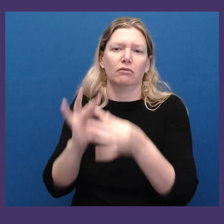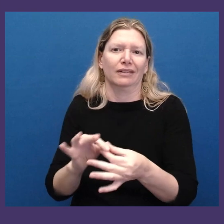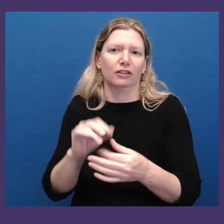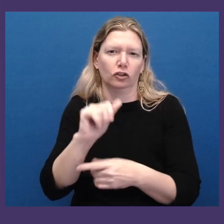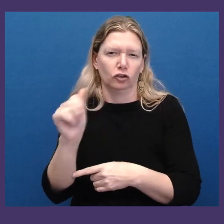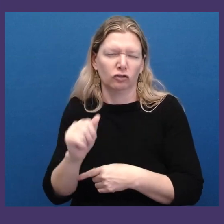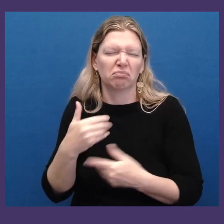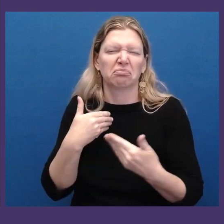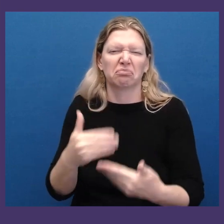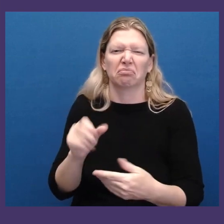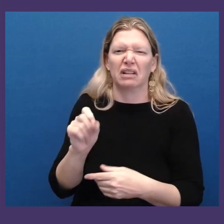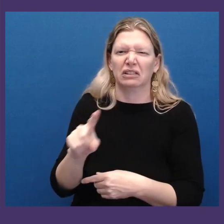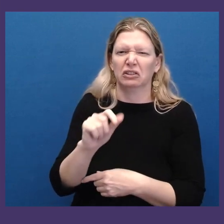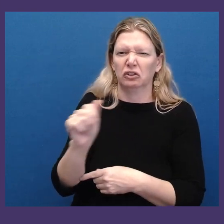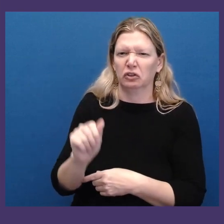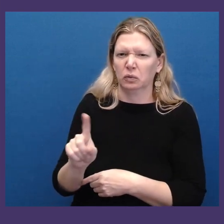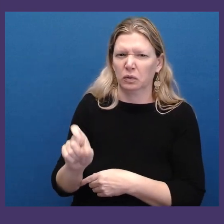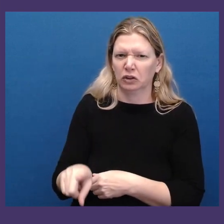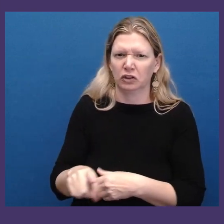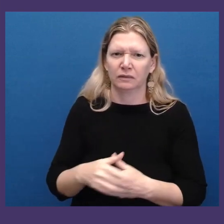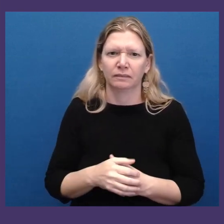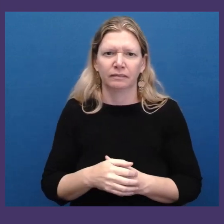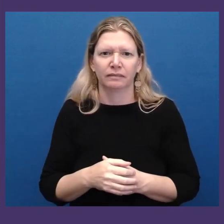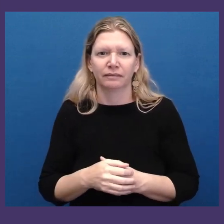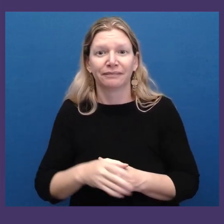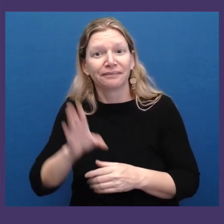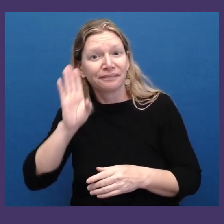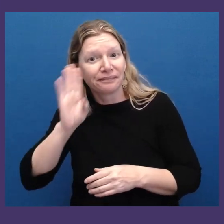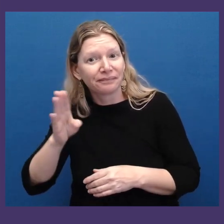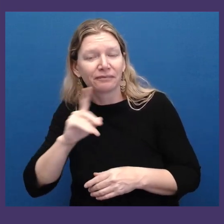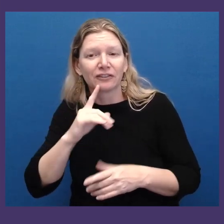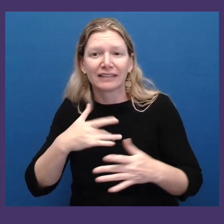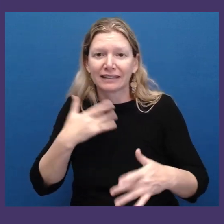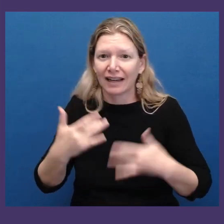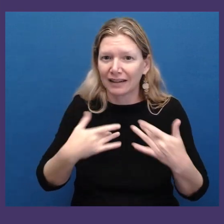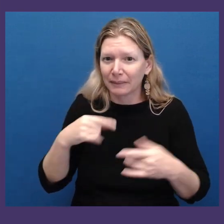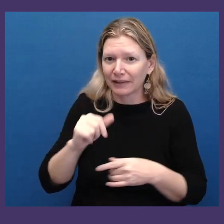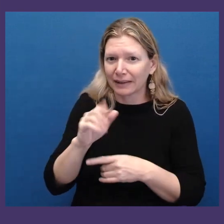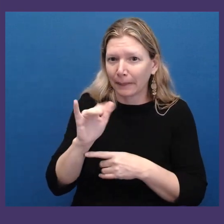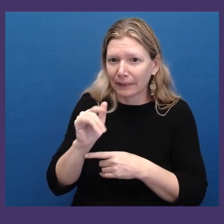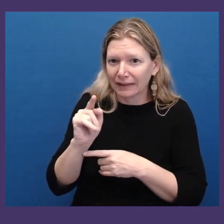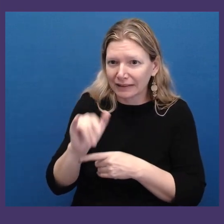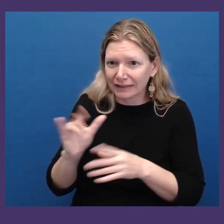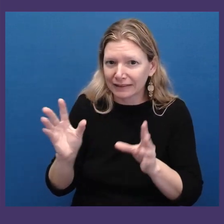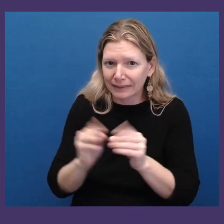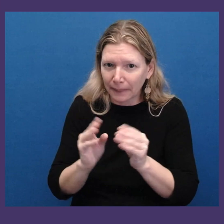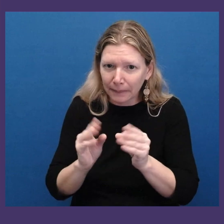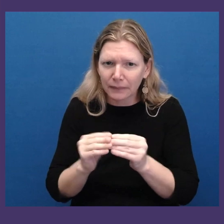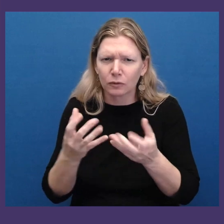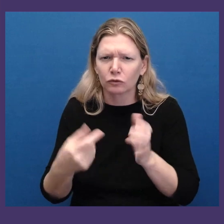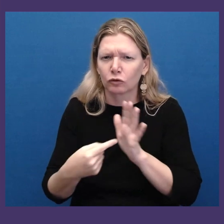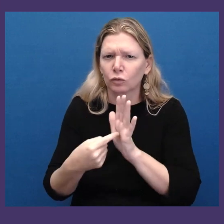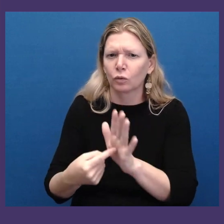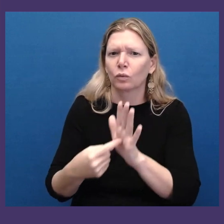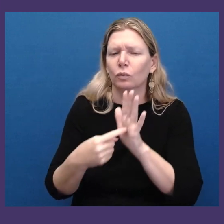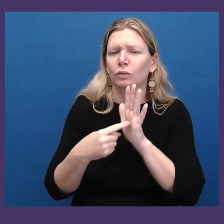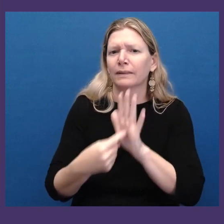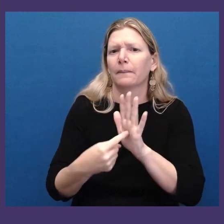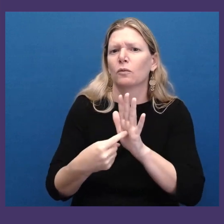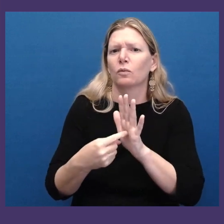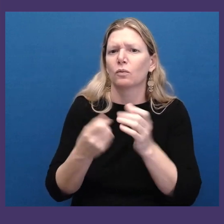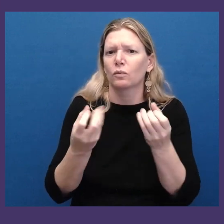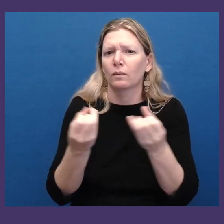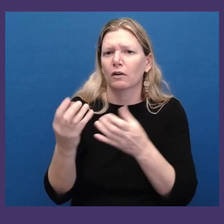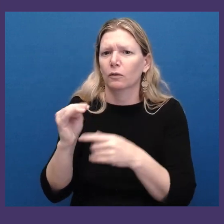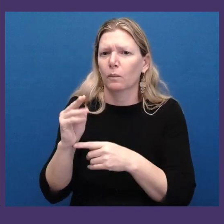Beginning with I'm really at Azure. excited about the Ability Summit, and I would like to show a demo of a multimodal vision chat app. You